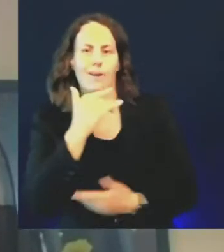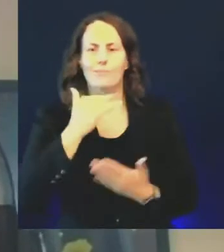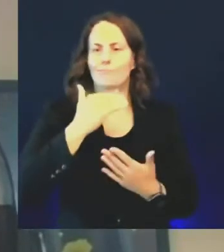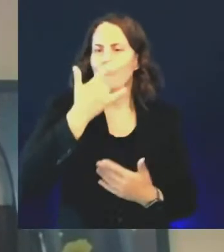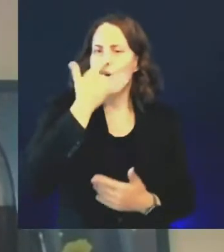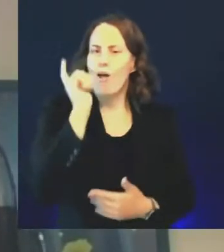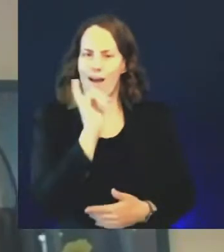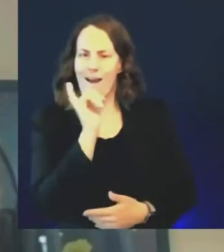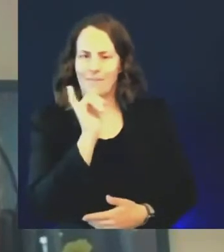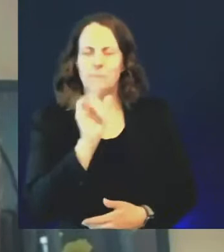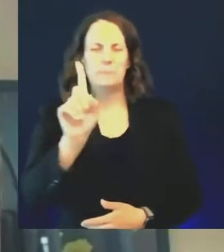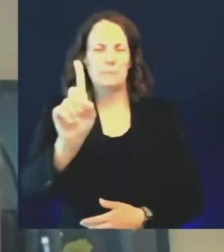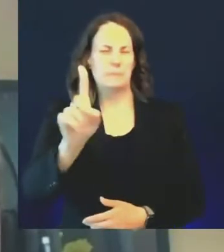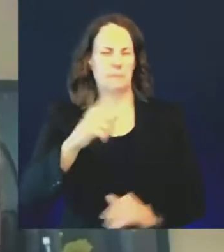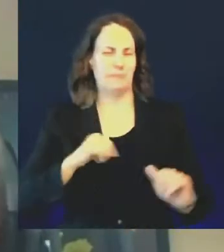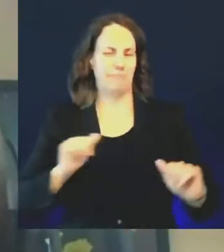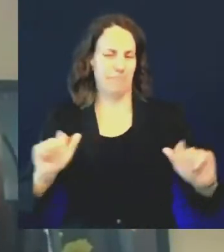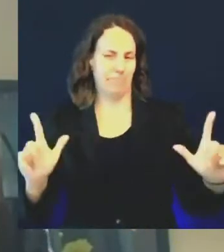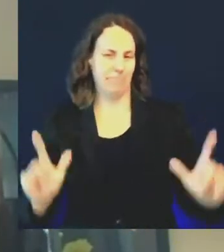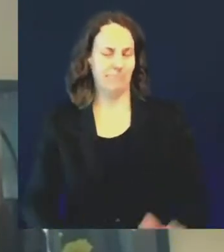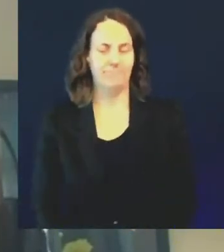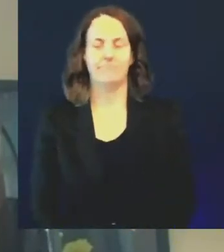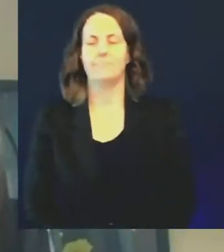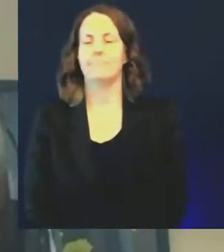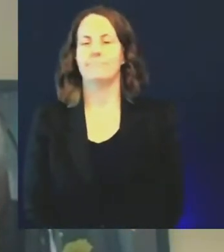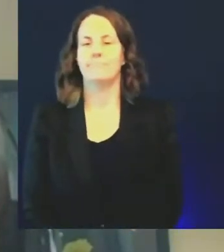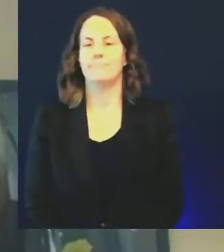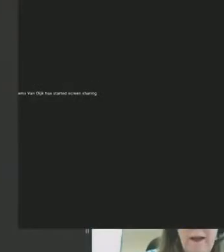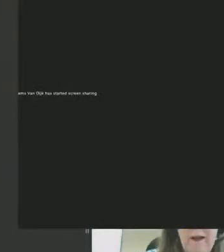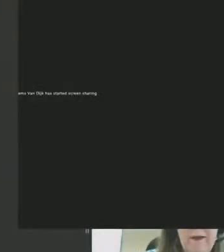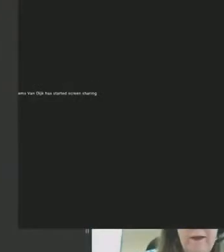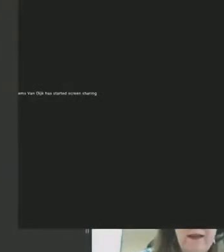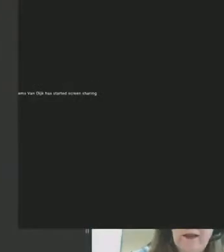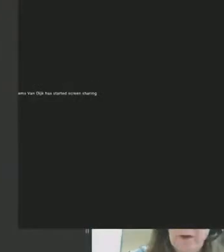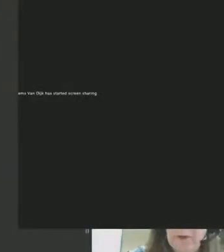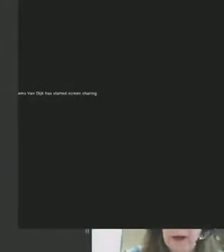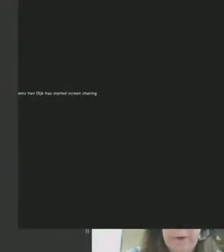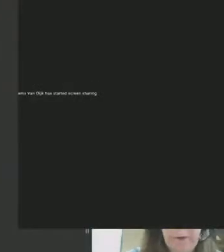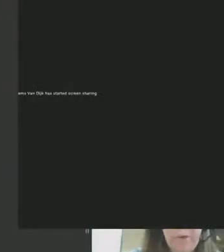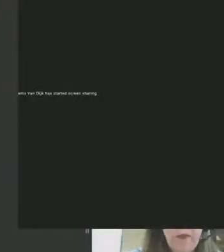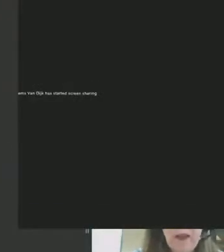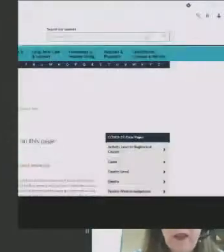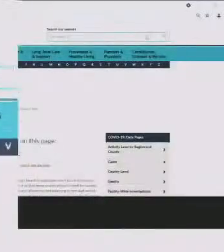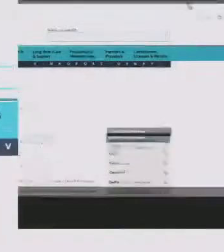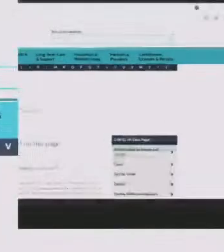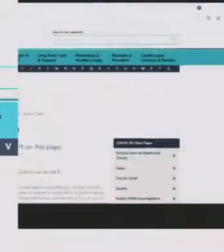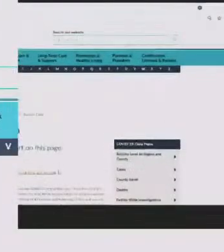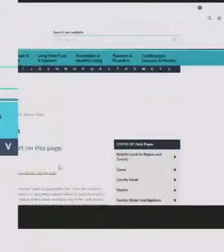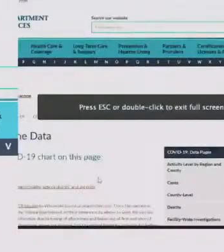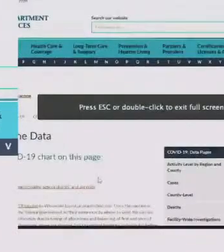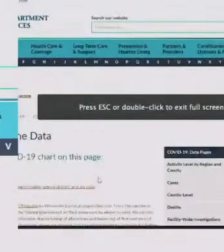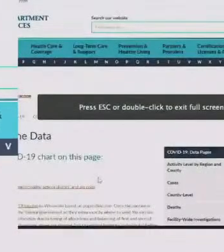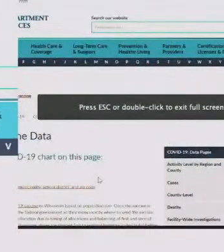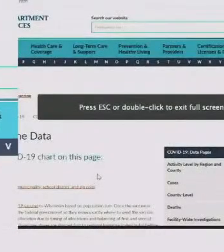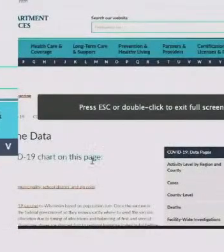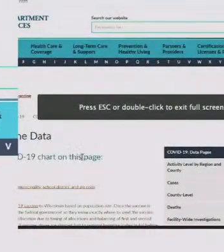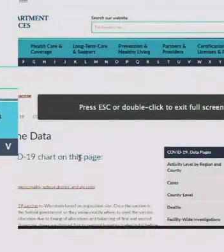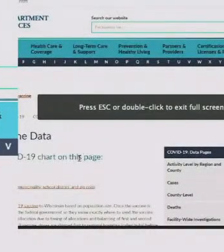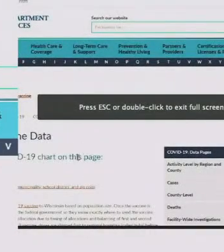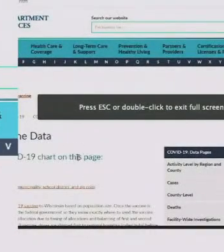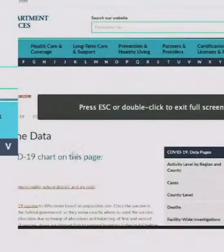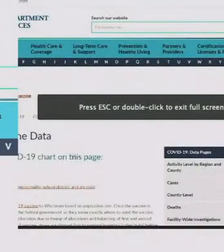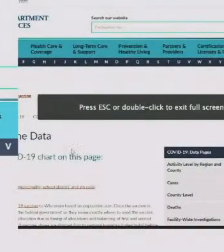So just give me a minute here. All right, here we go. You should now be seeing